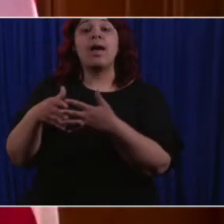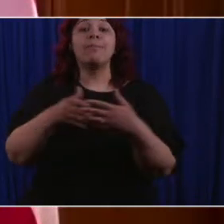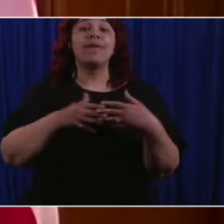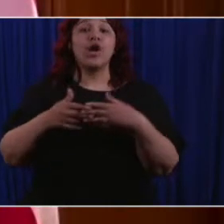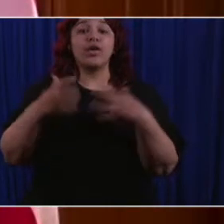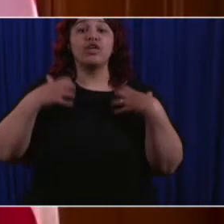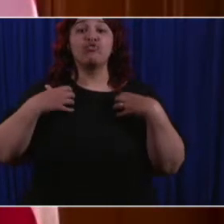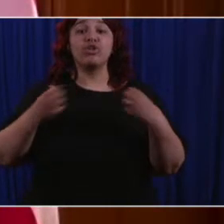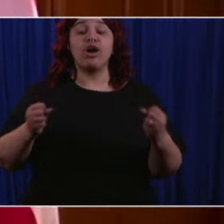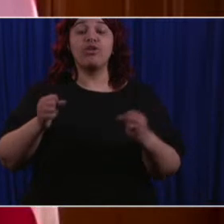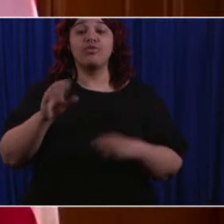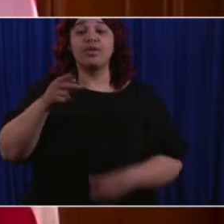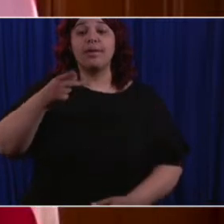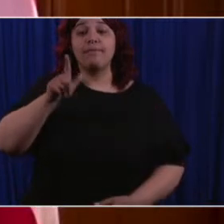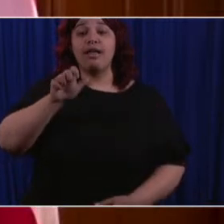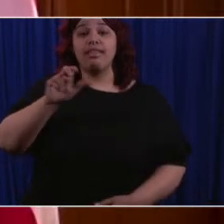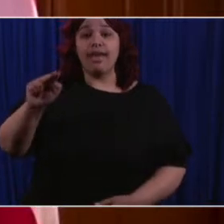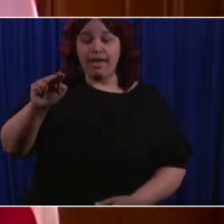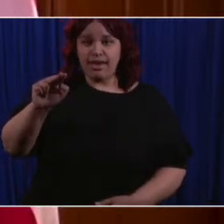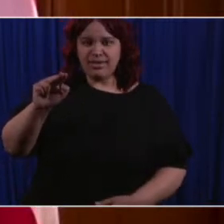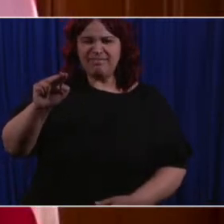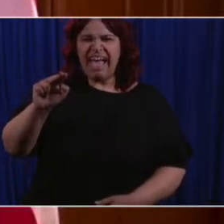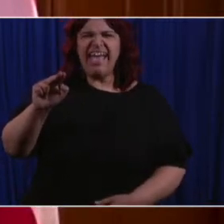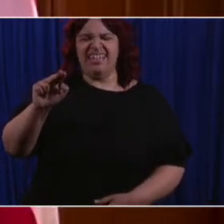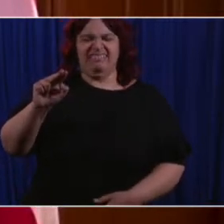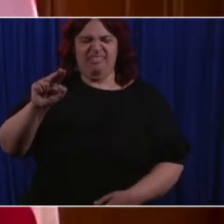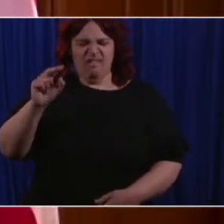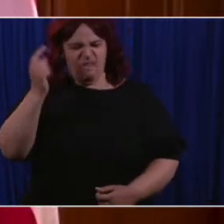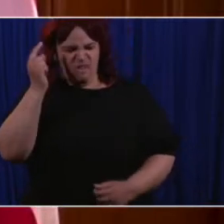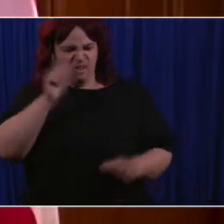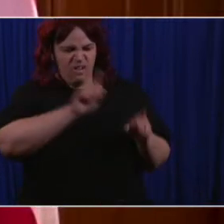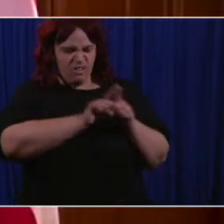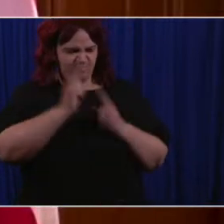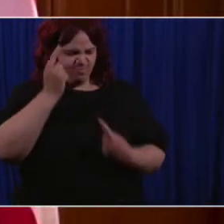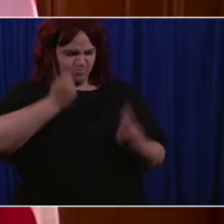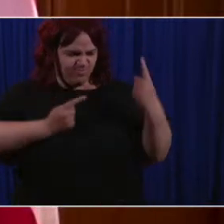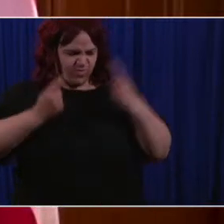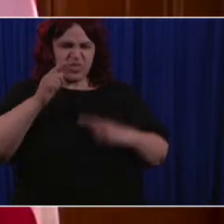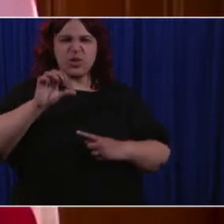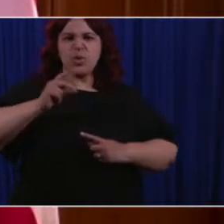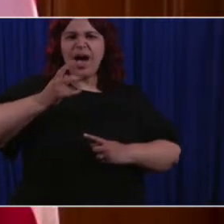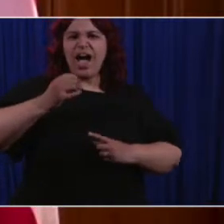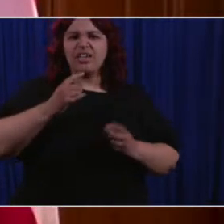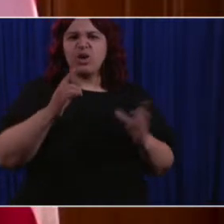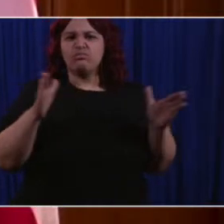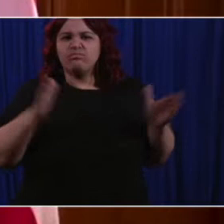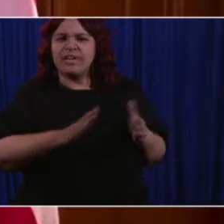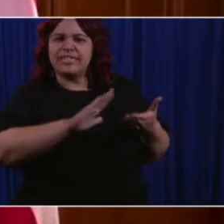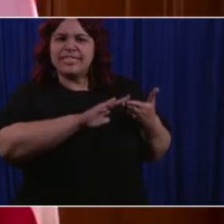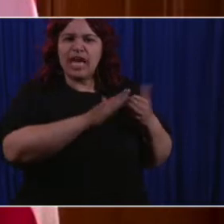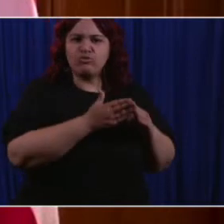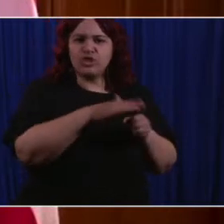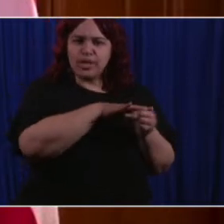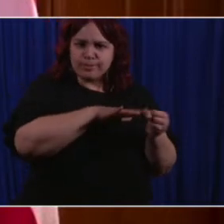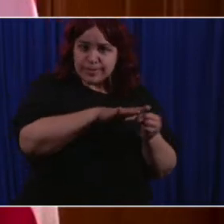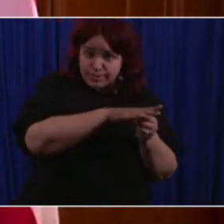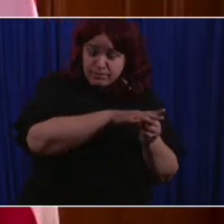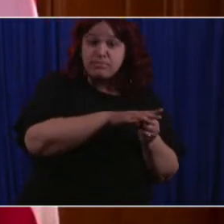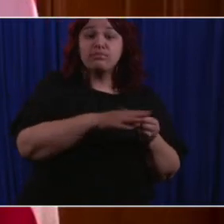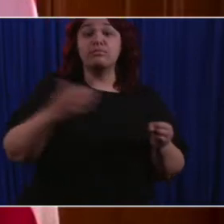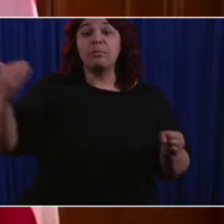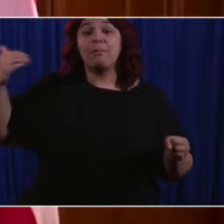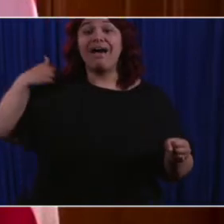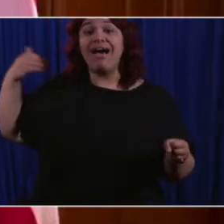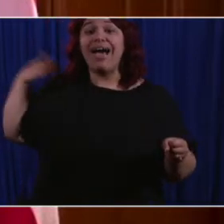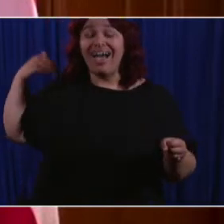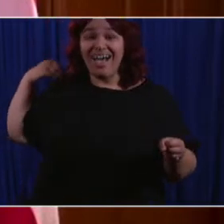Plan and Ohio townships. In February, those townships were listed in the distribution amounts, but once the bill